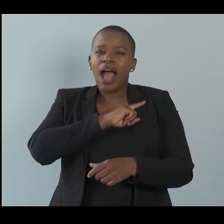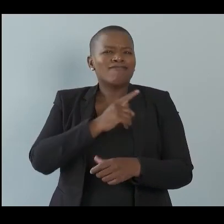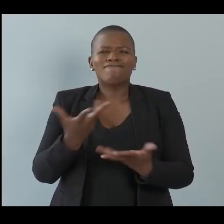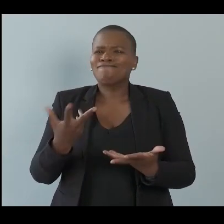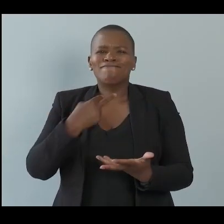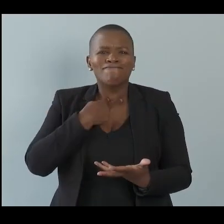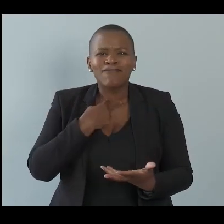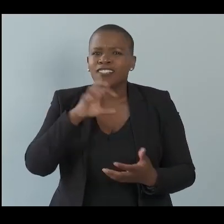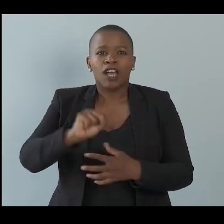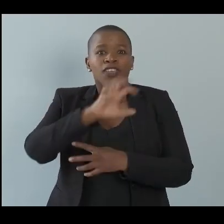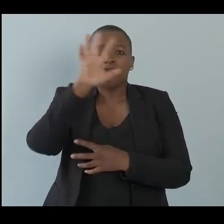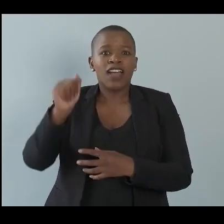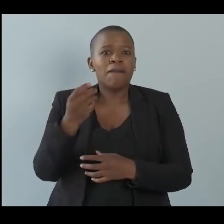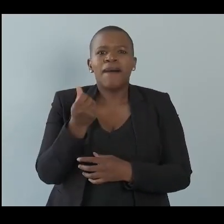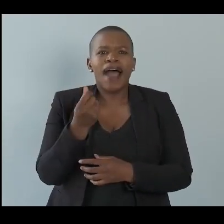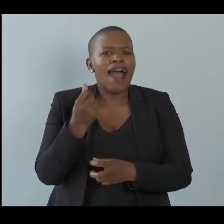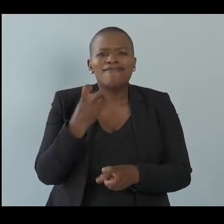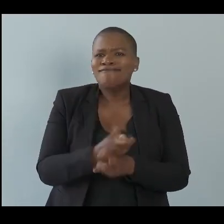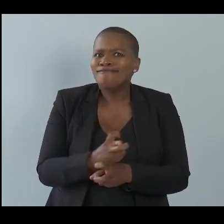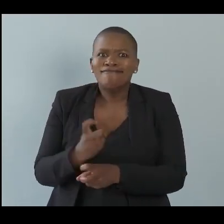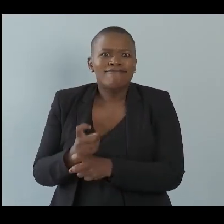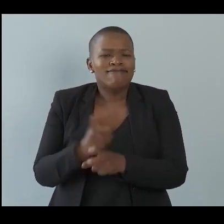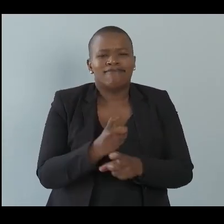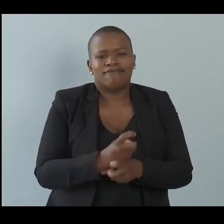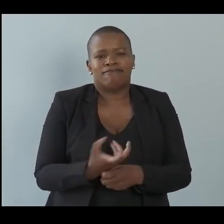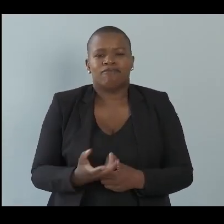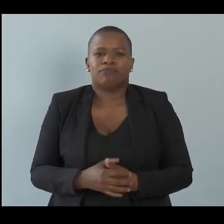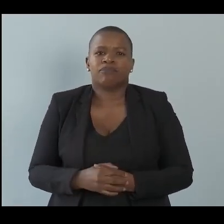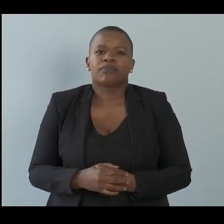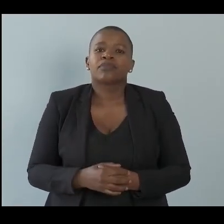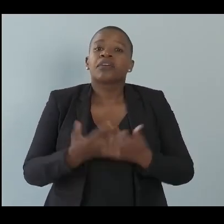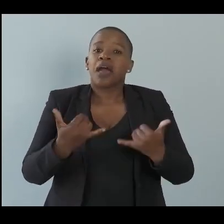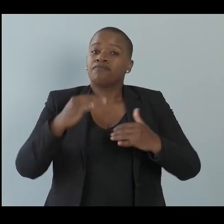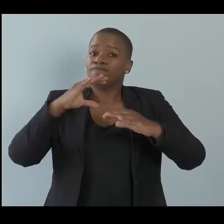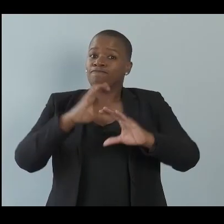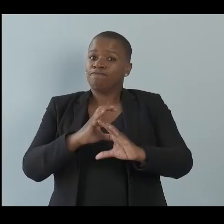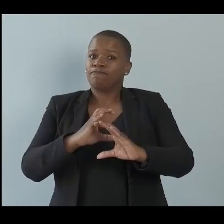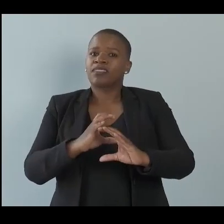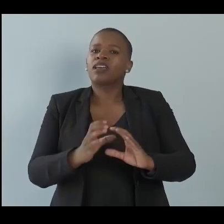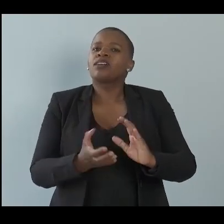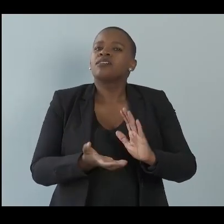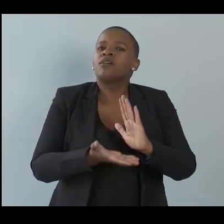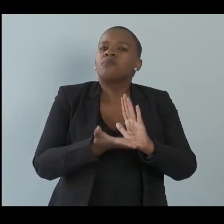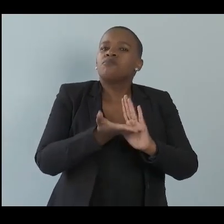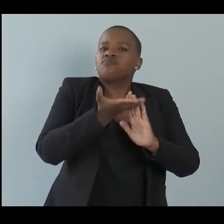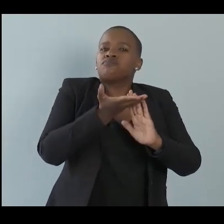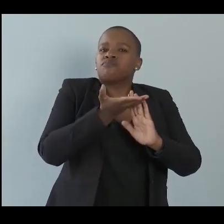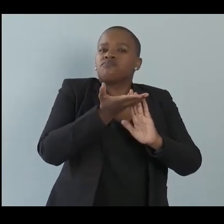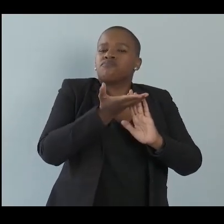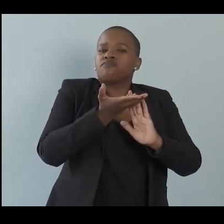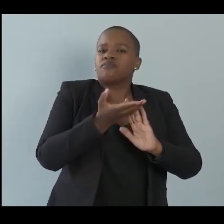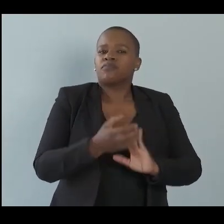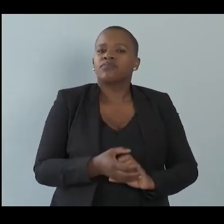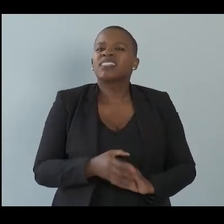navigating alongside our customers. Focusing on the next growth driver, improving operating leverage by boosting gross margin and